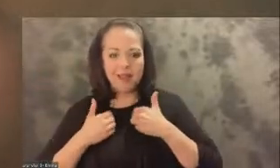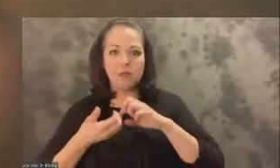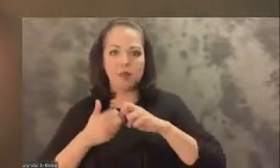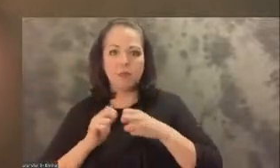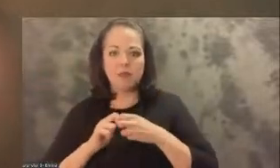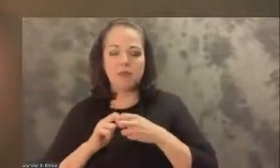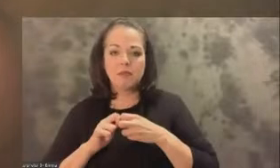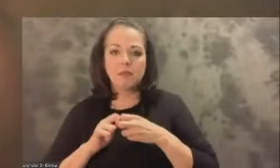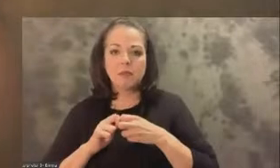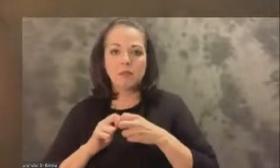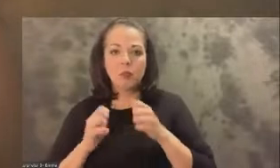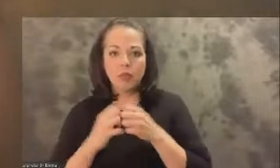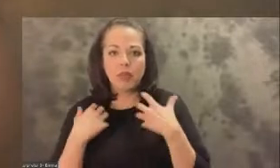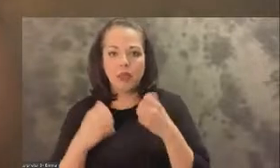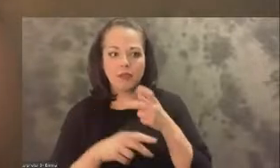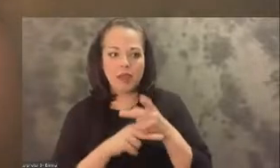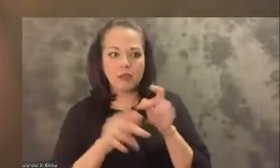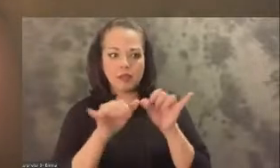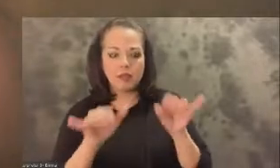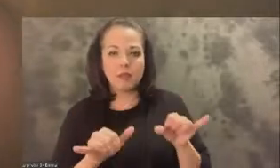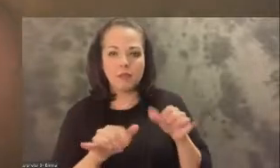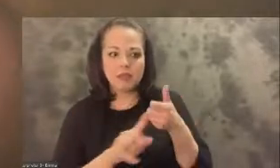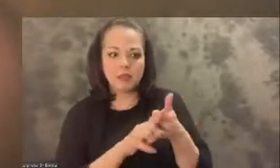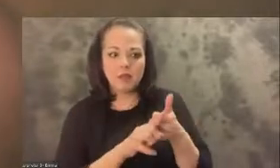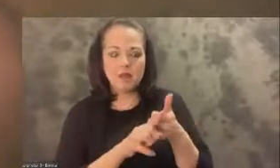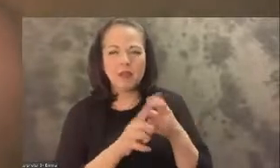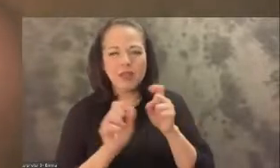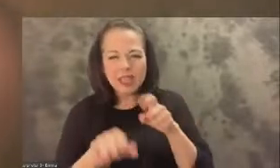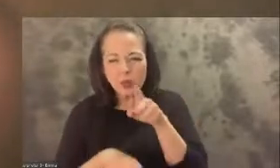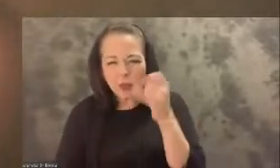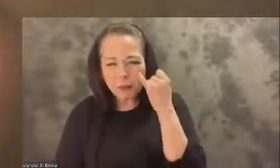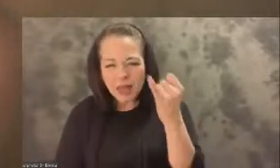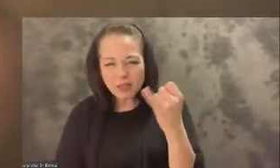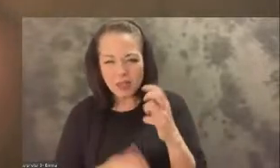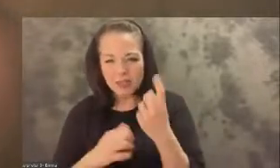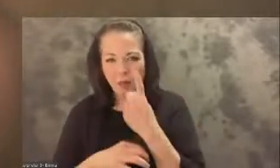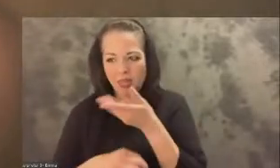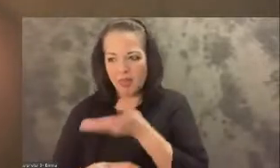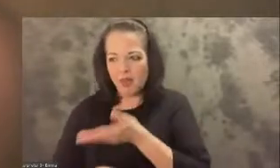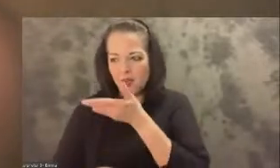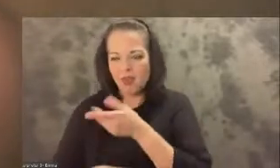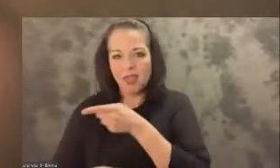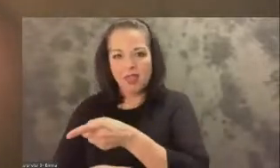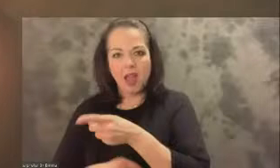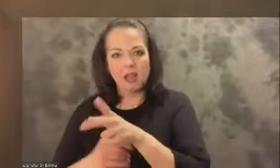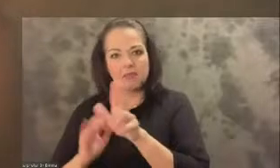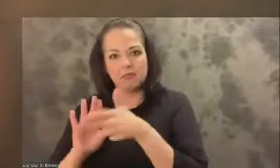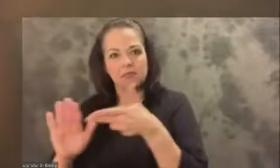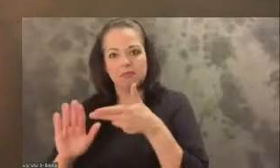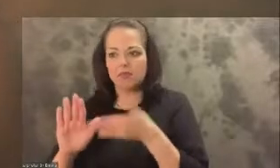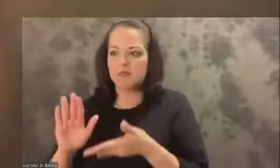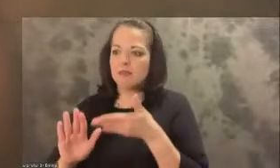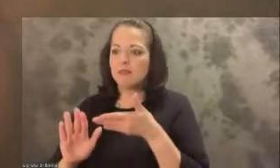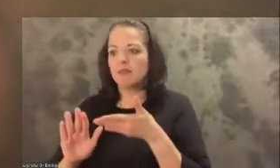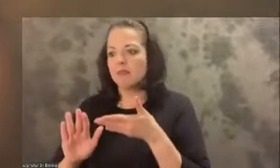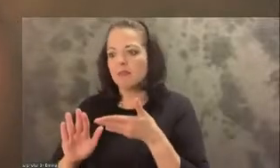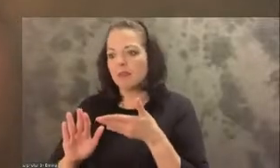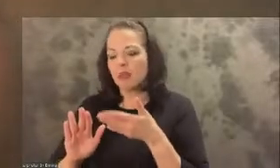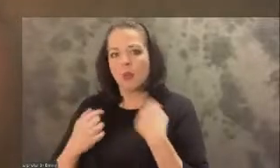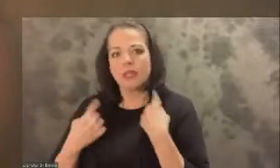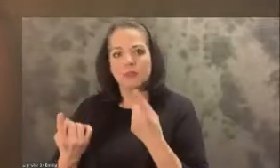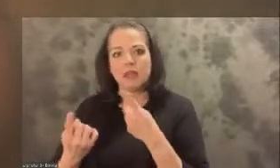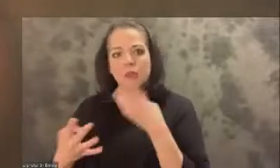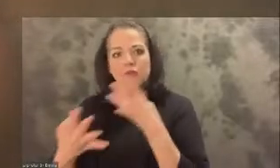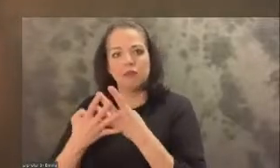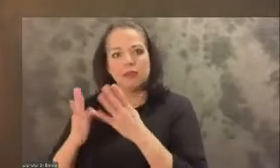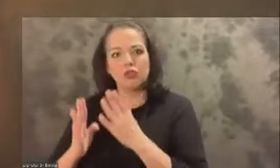the healthcare system. So can you imagine someone who has the mark of being, who has been a